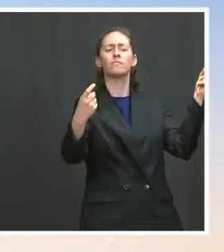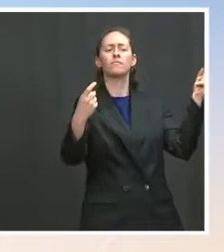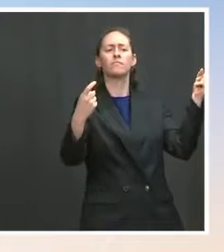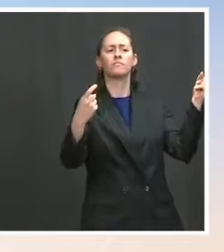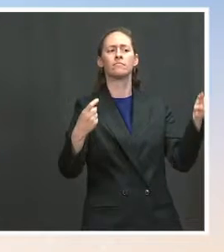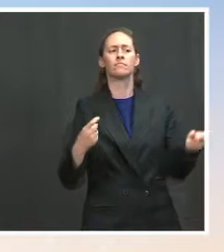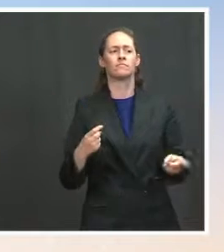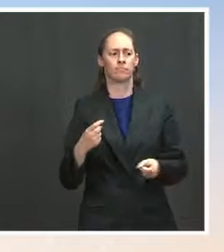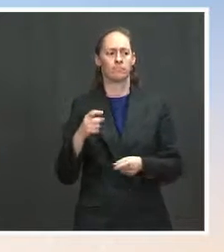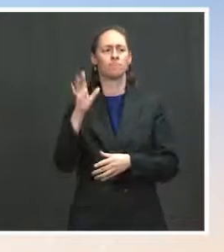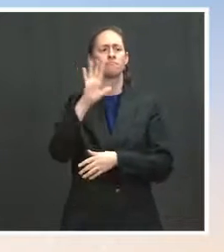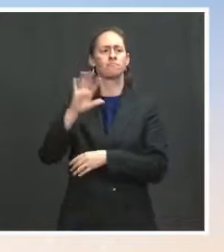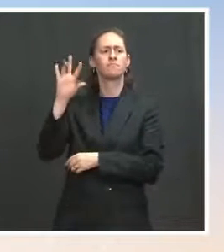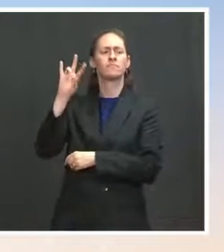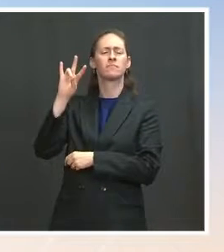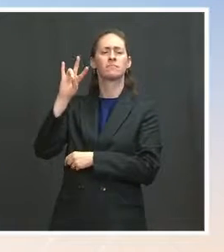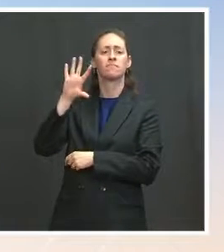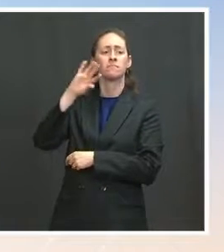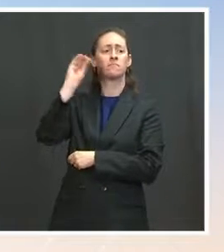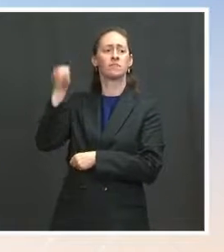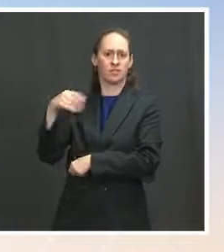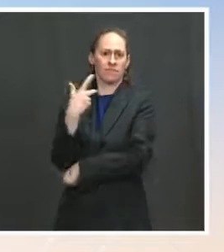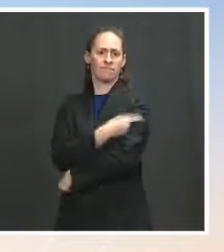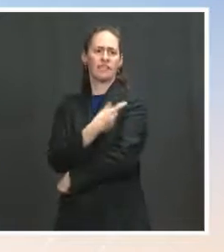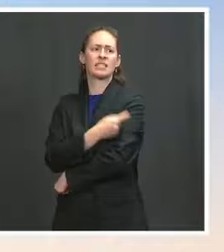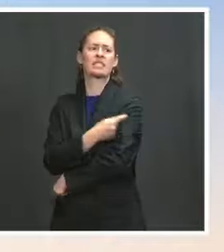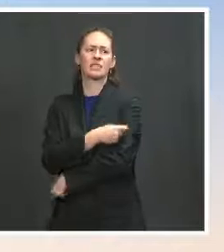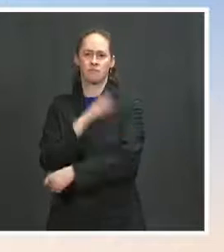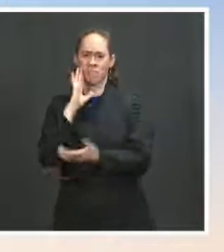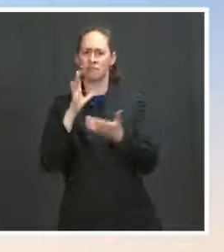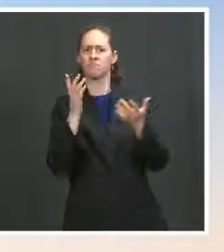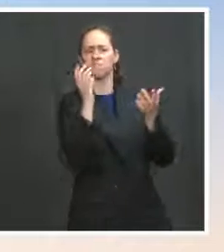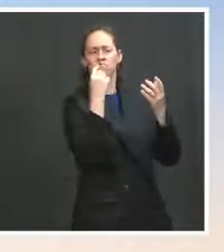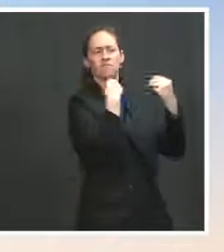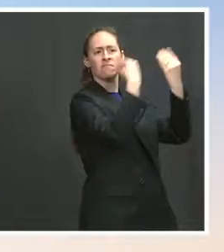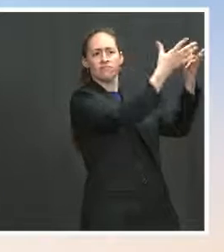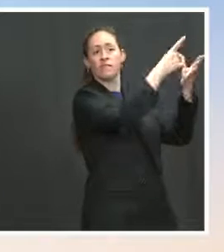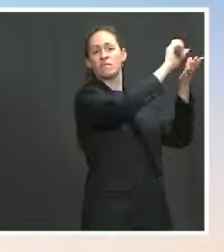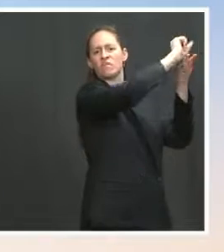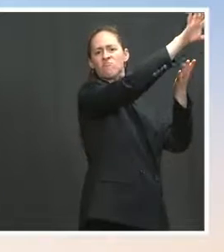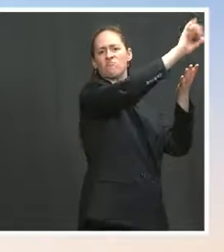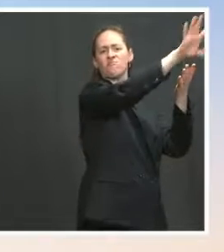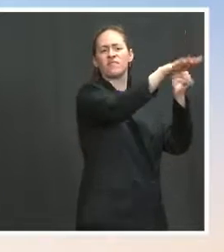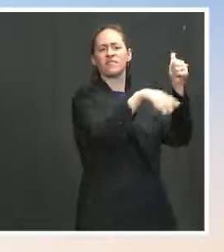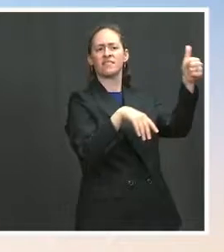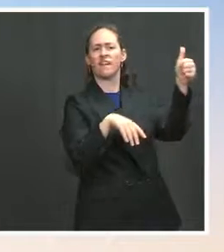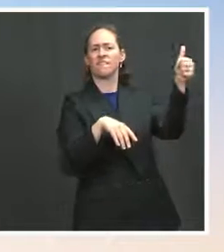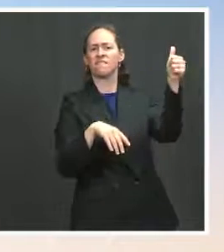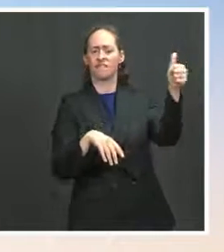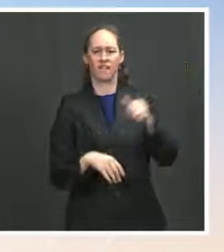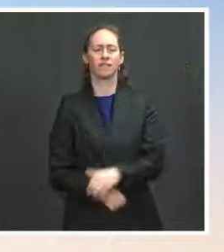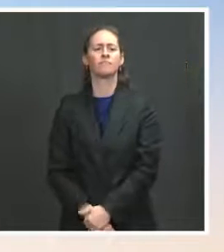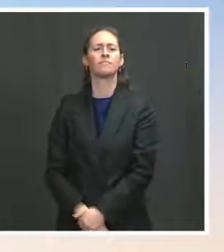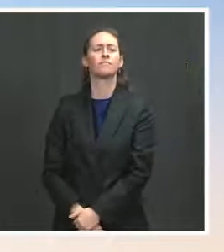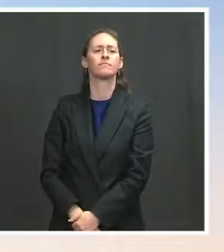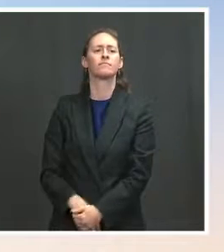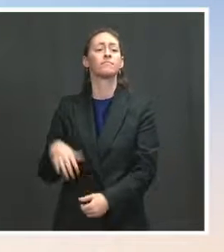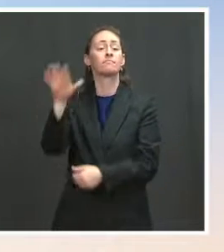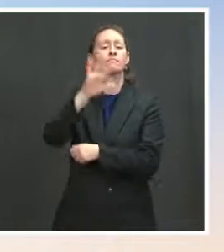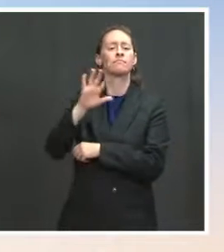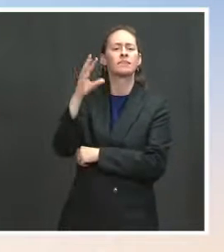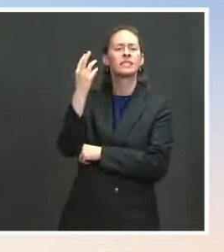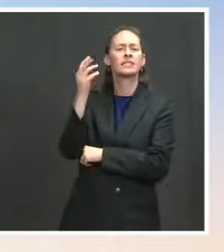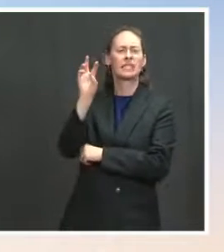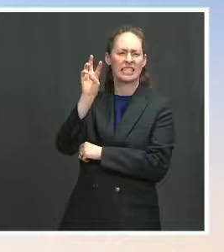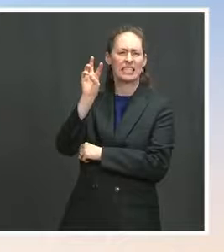which will facilitate equitable distribution to reach those most at risk. So approximately $6 million for Latin America and the Caribbean, $7 million for South